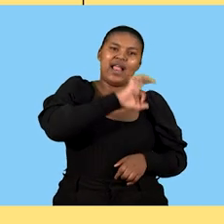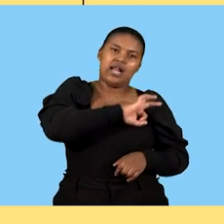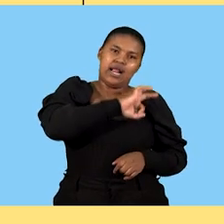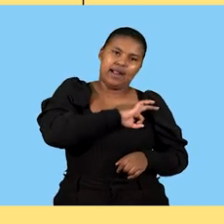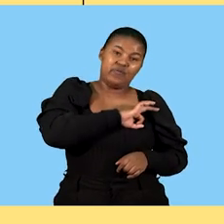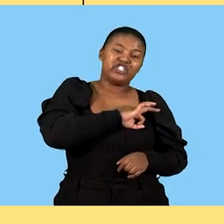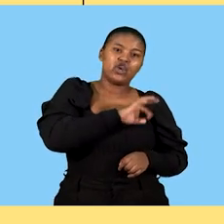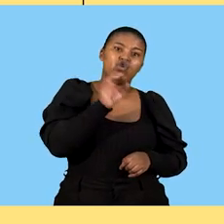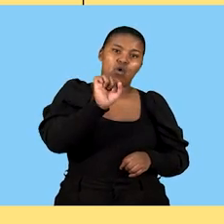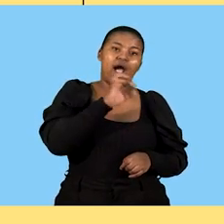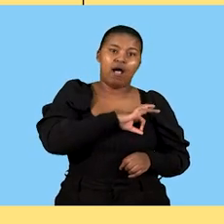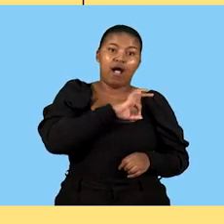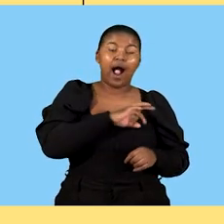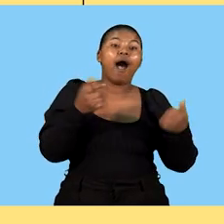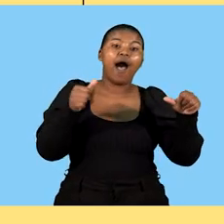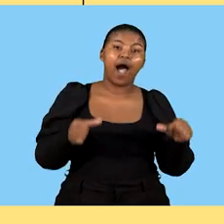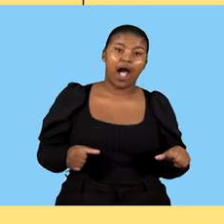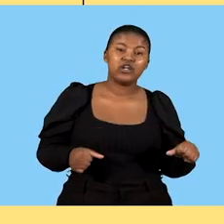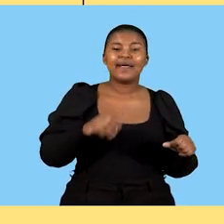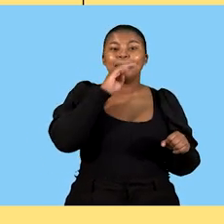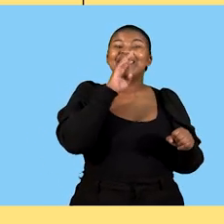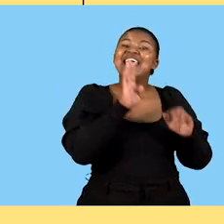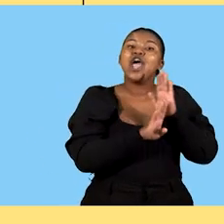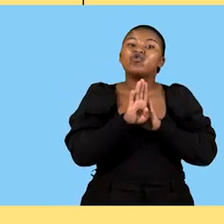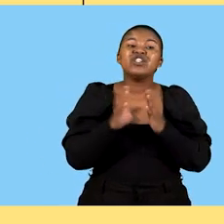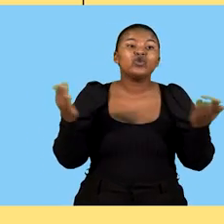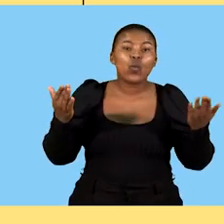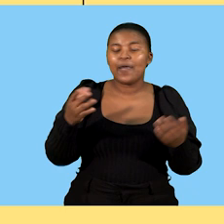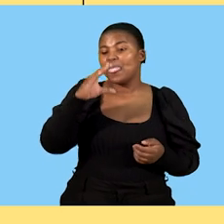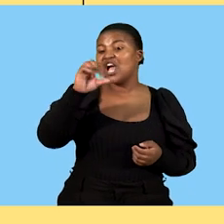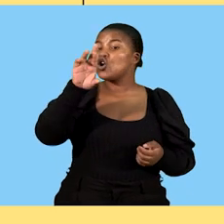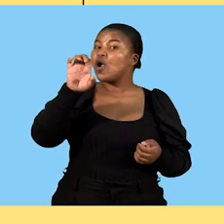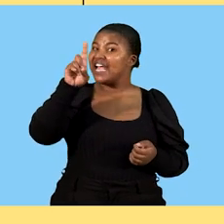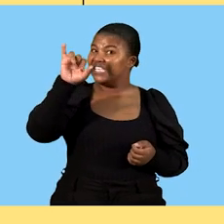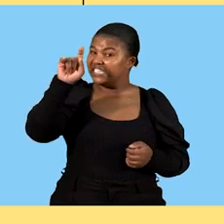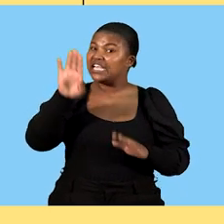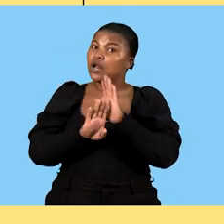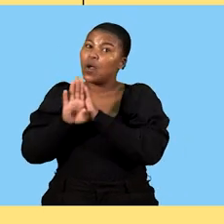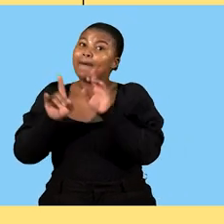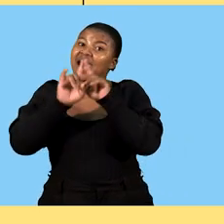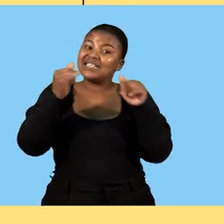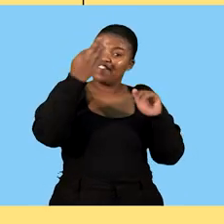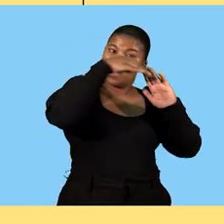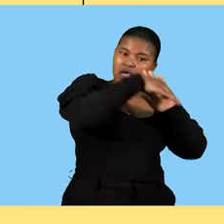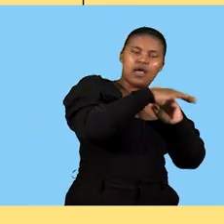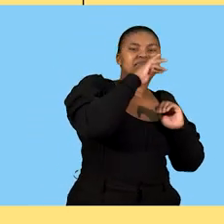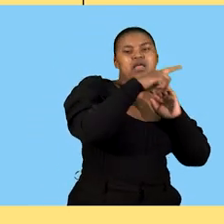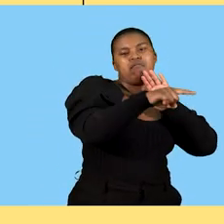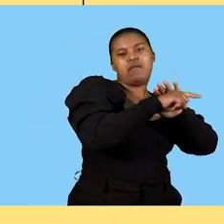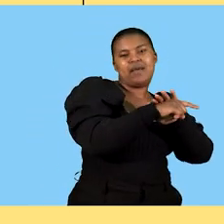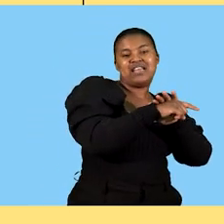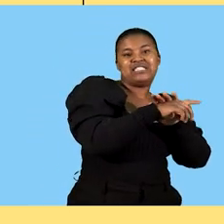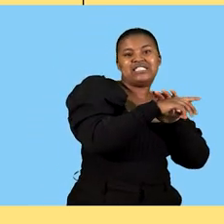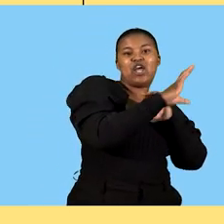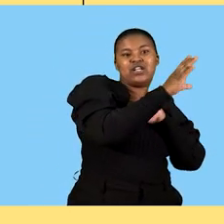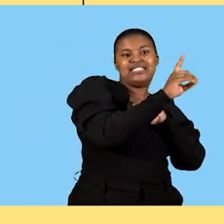accounting equation, again, it becomes easy when you've completed your general journal. Which account did we debit? We're going to debit